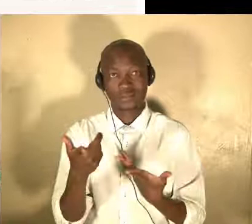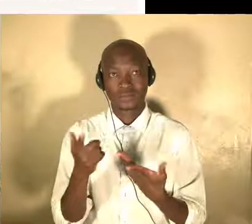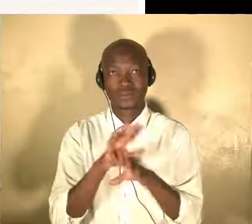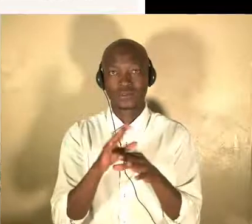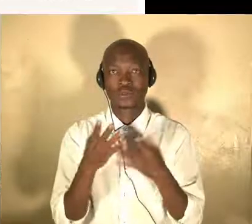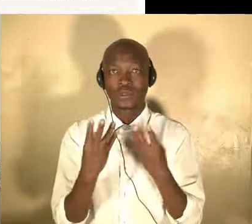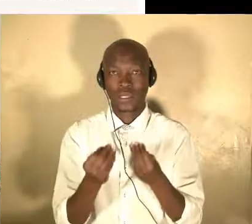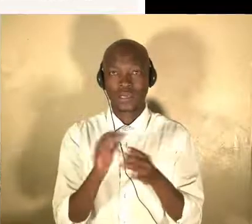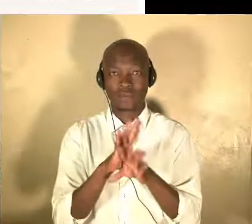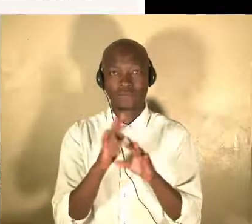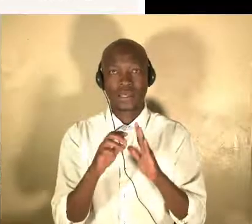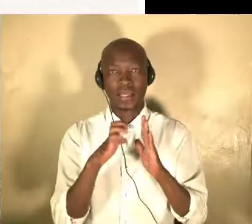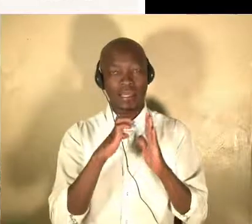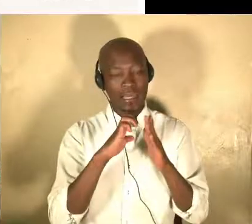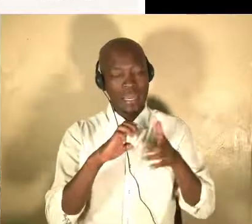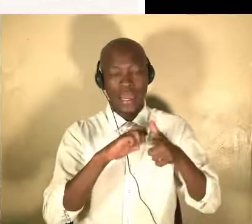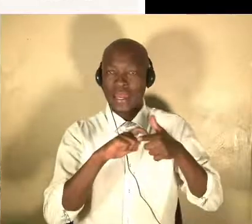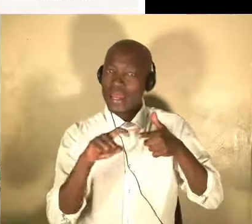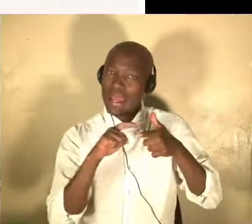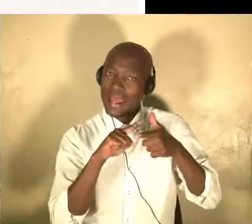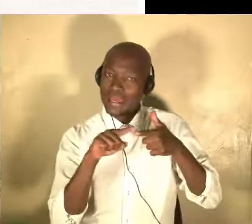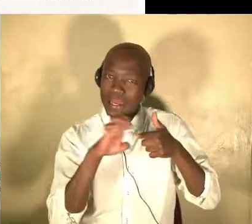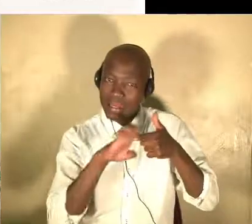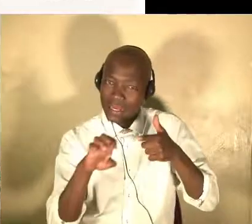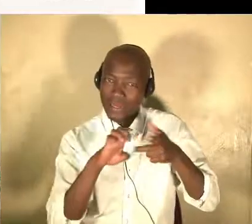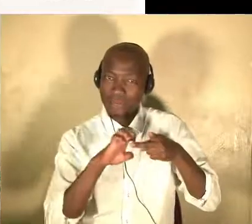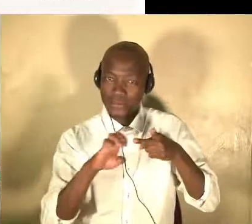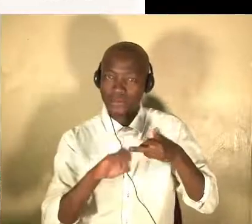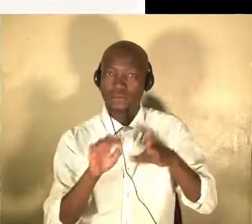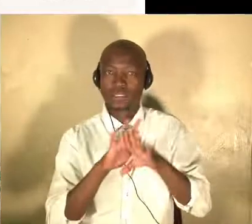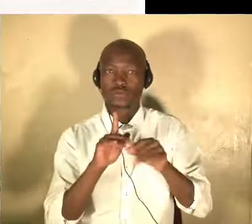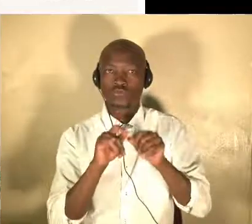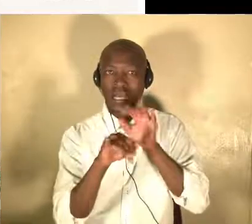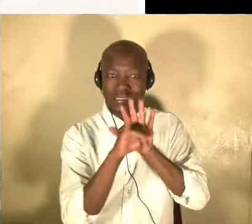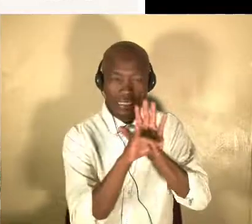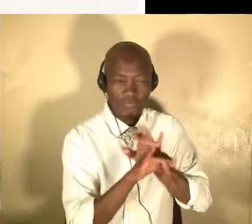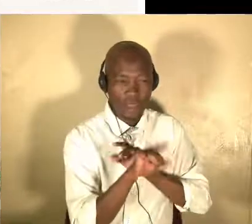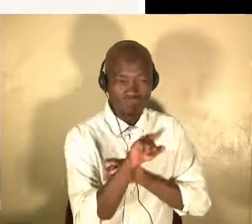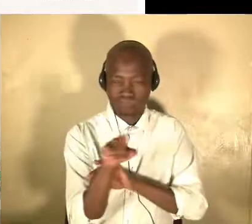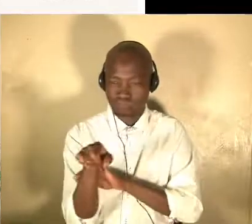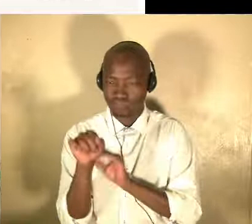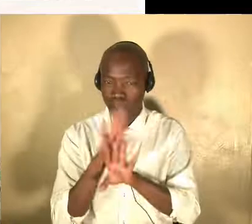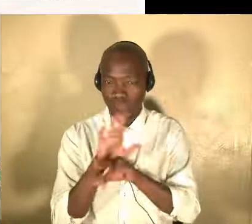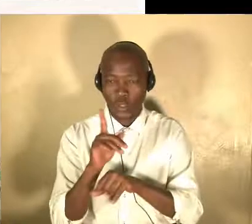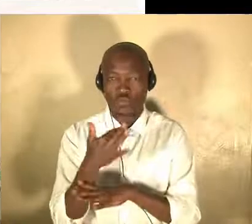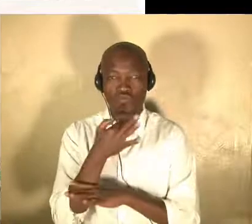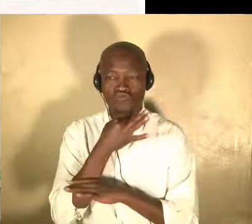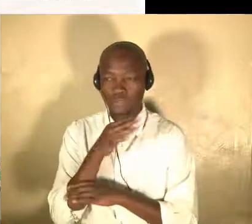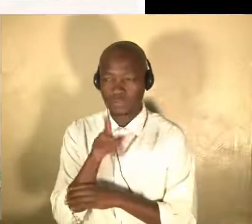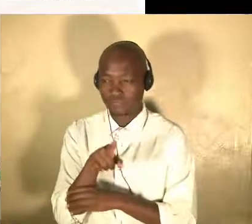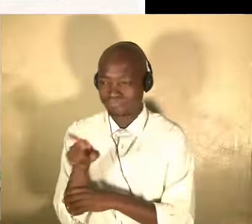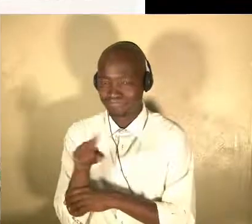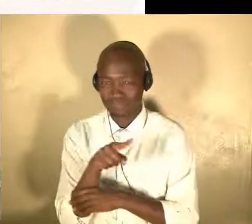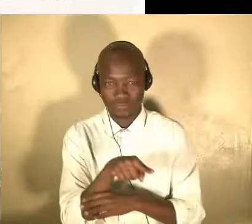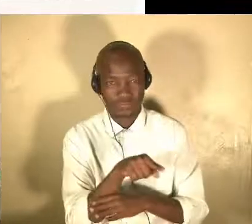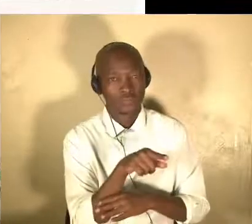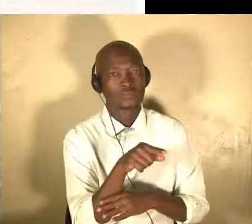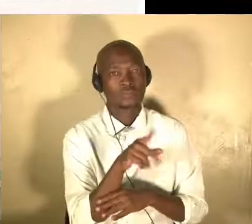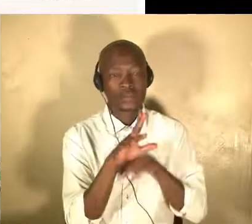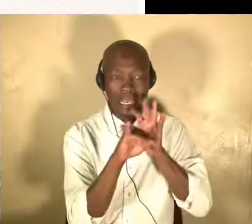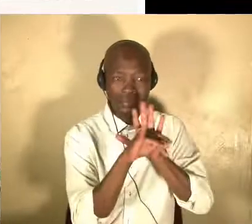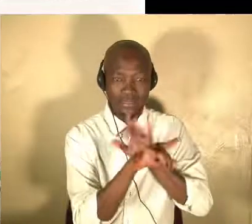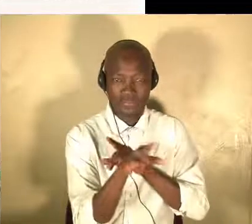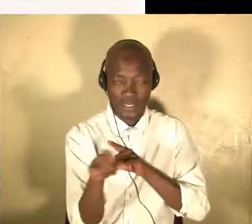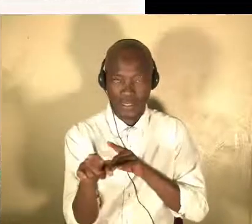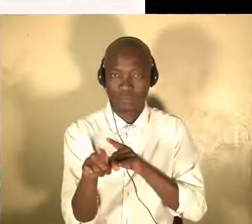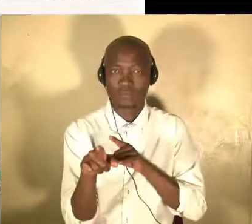we have an element that will enable us to identify children that are at risk, identify those children